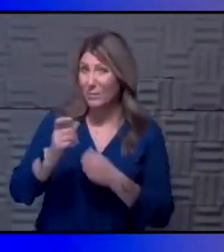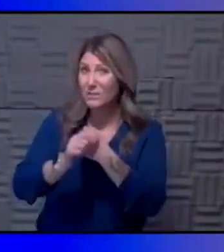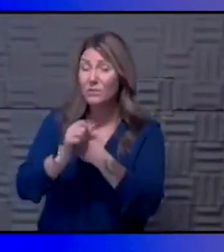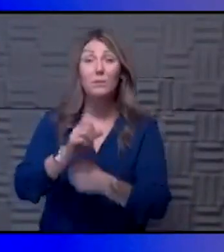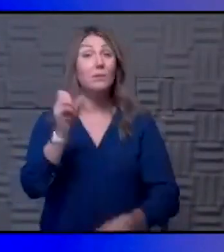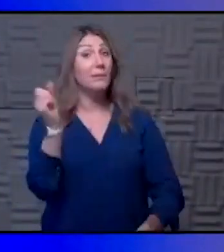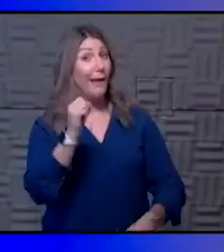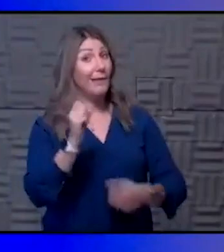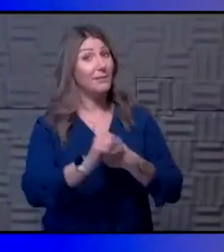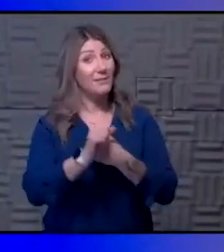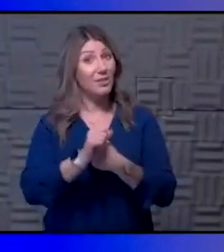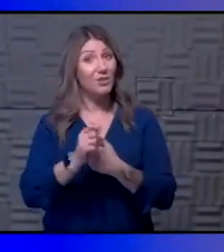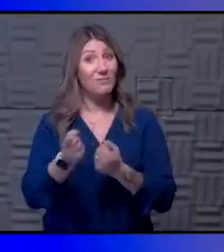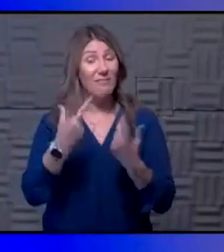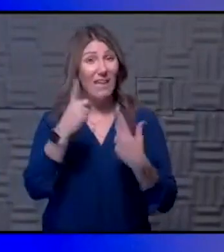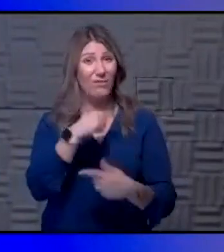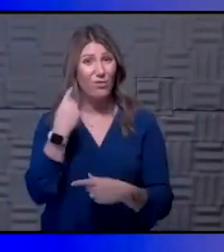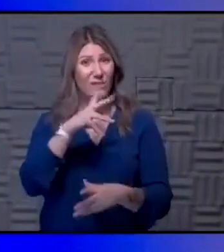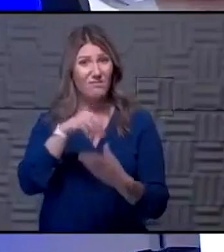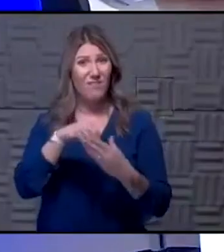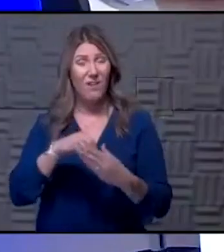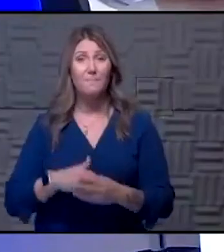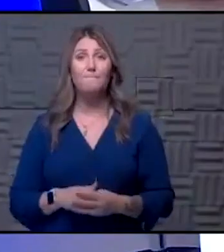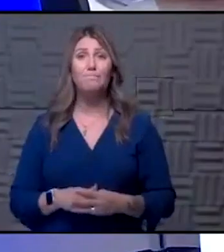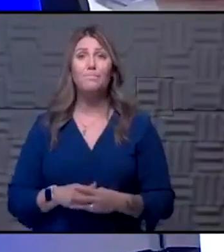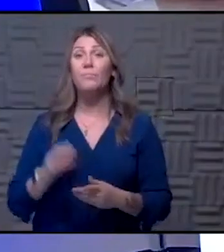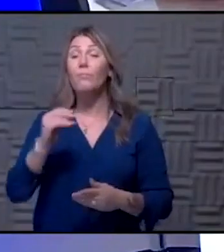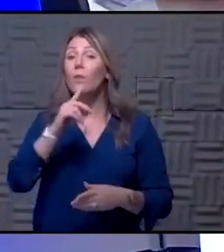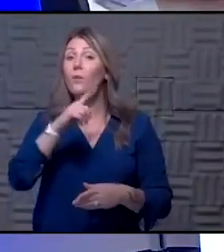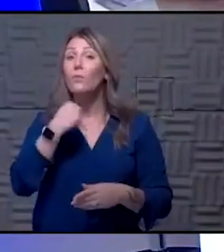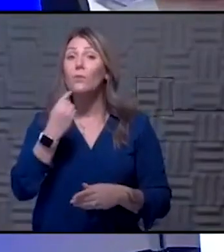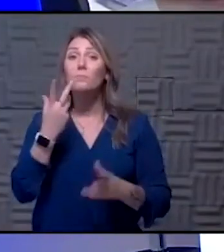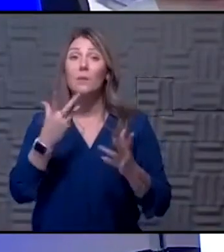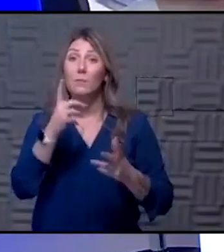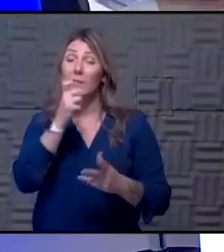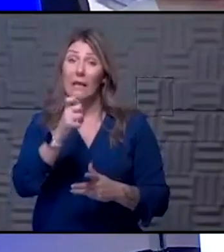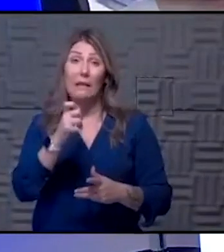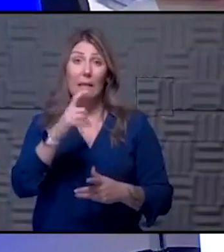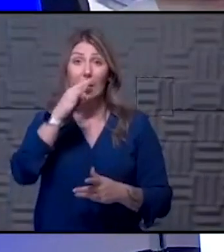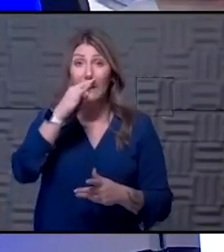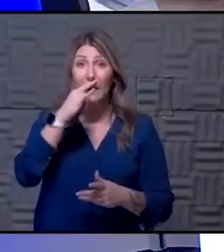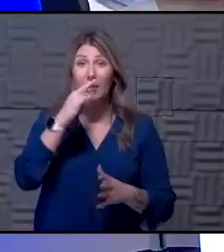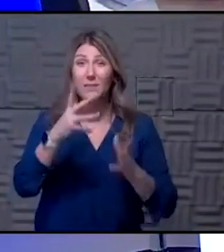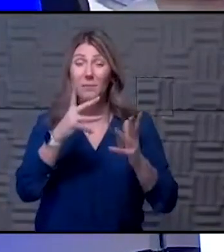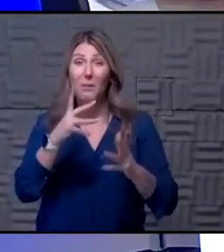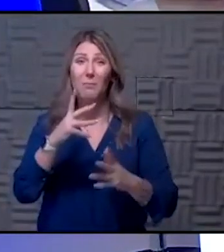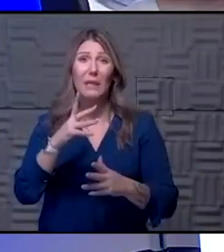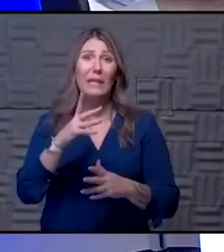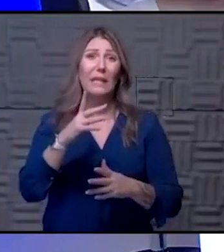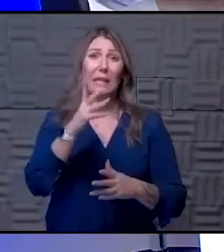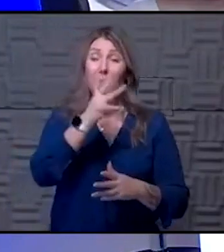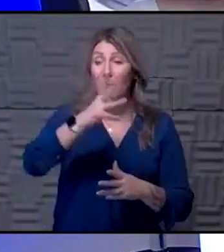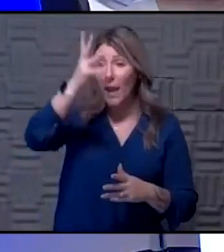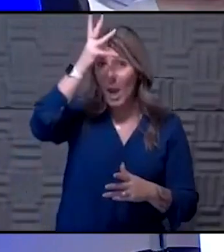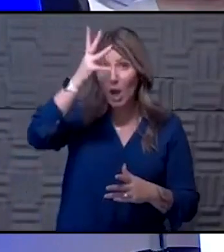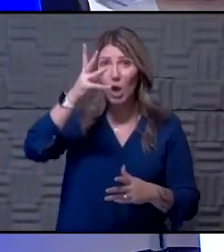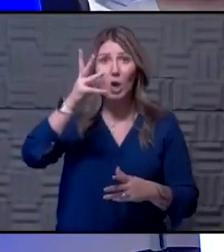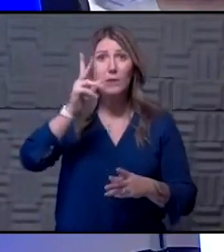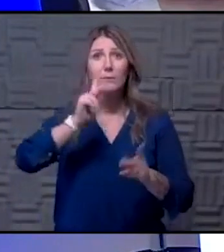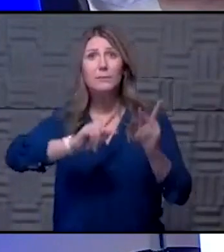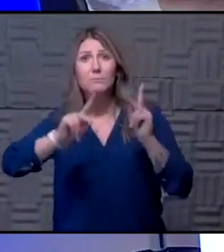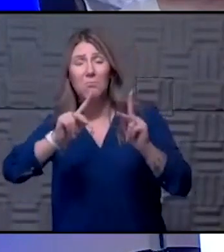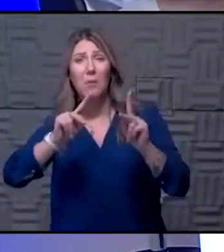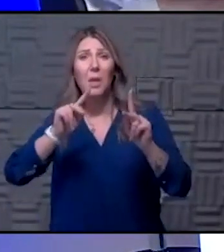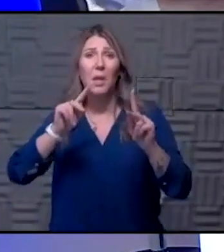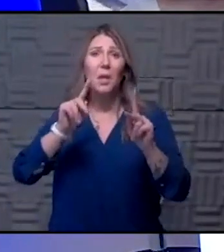is dangerous. There's a lot of risk involved. And the risk may not be to the kids, it may be to their chaperones parents and to their grandparents absolutely. and